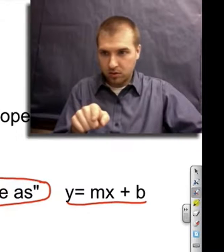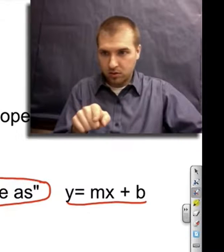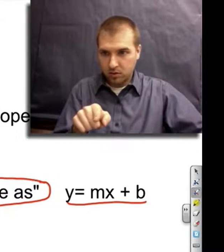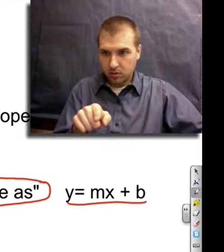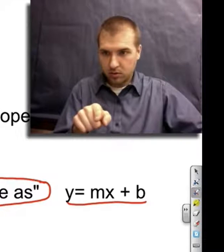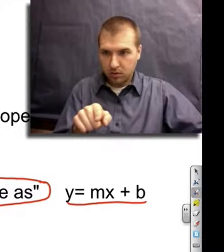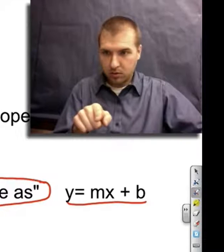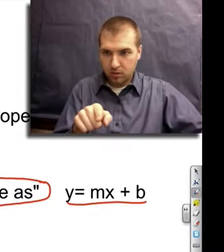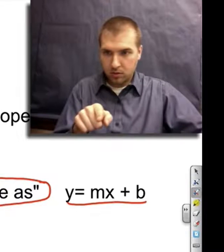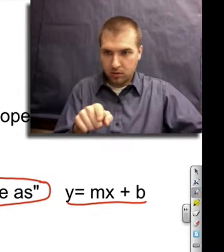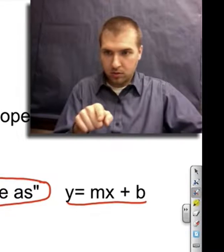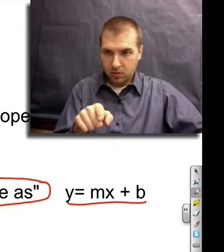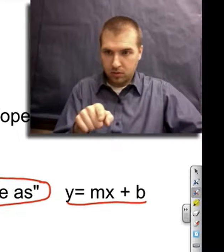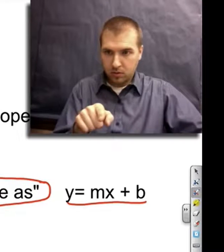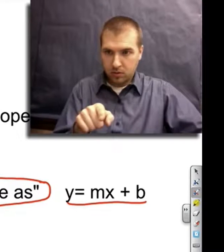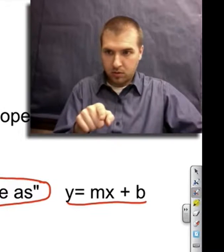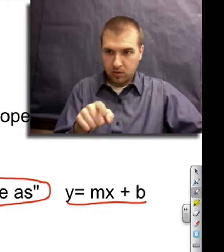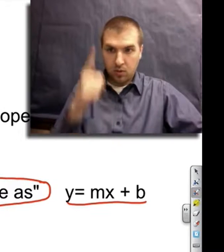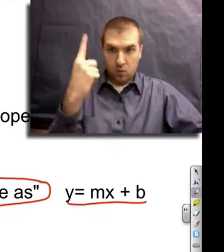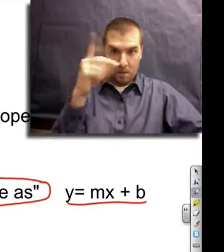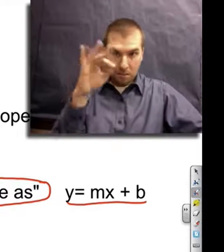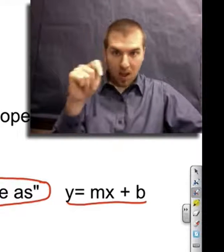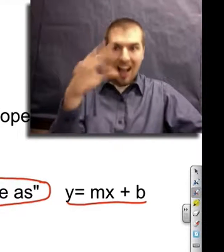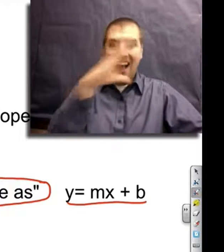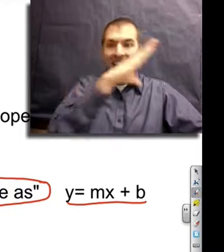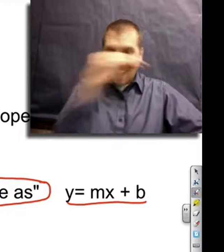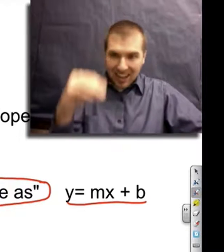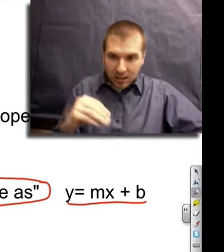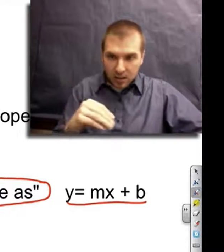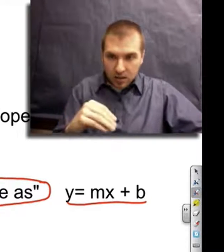So you'll use this if you have a point